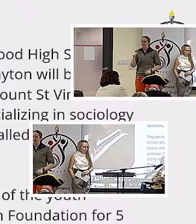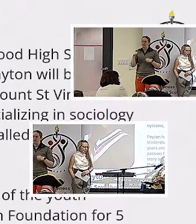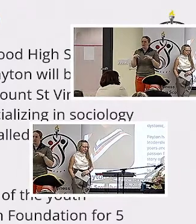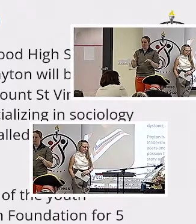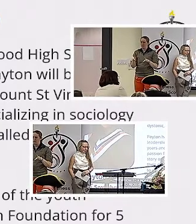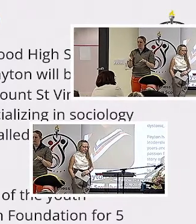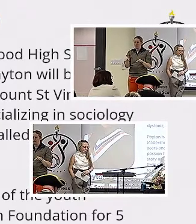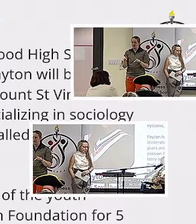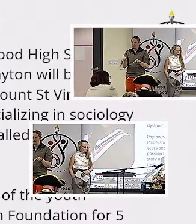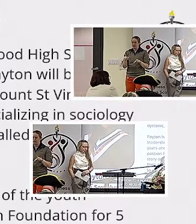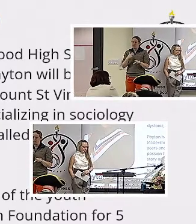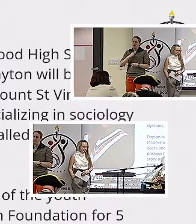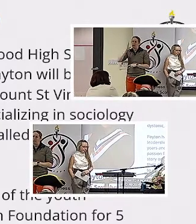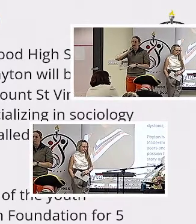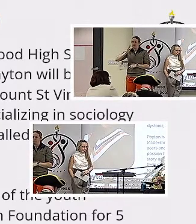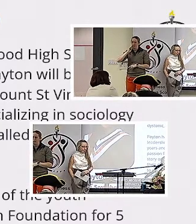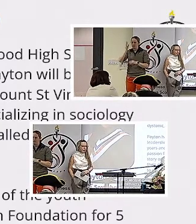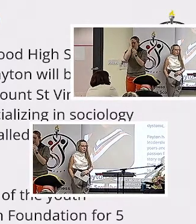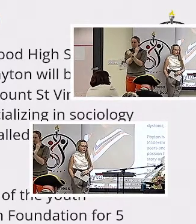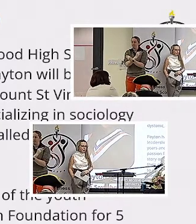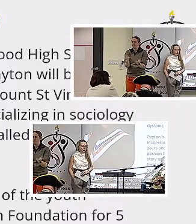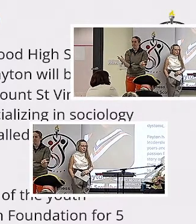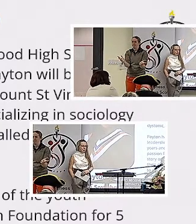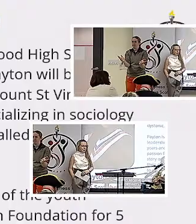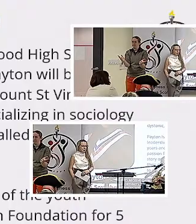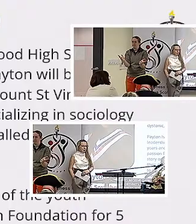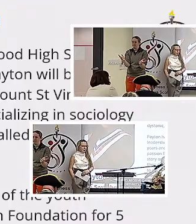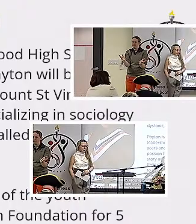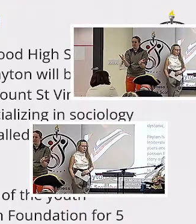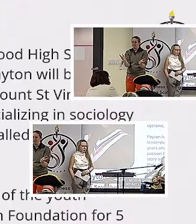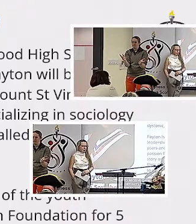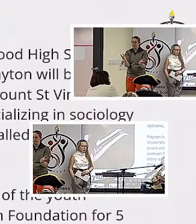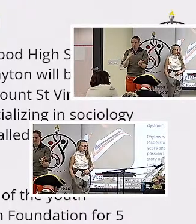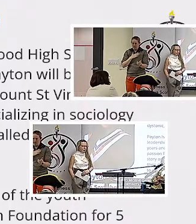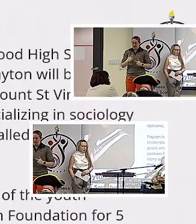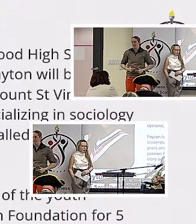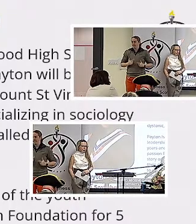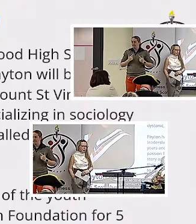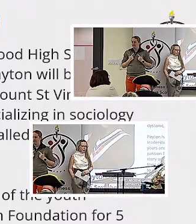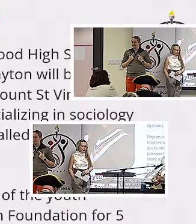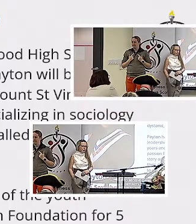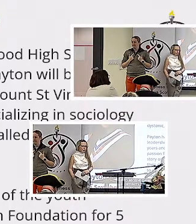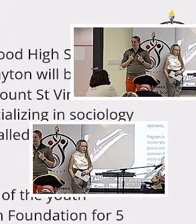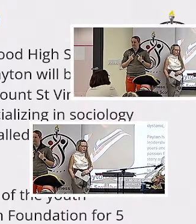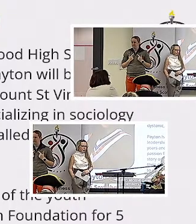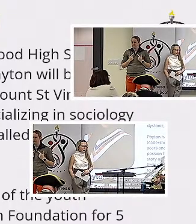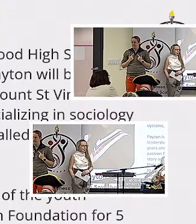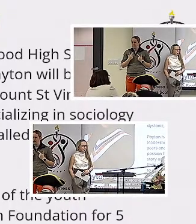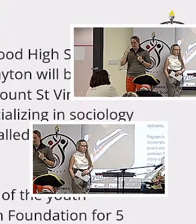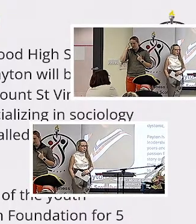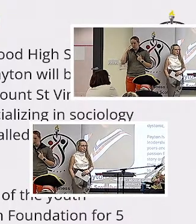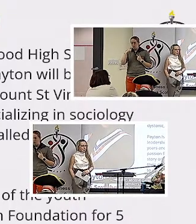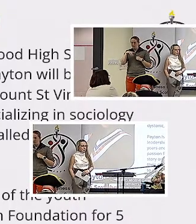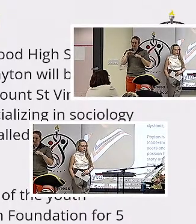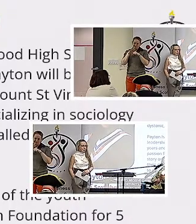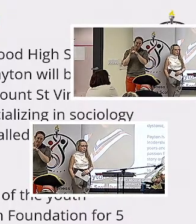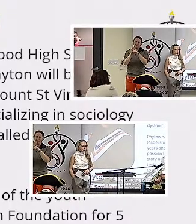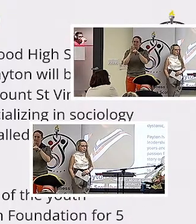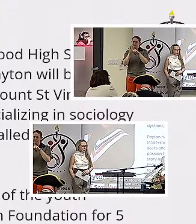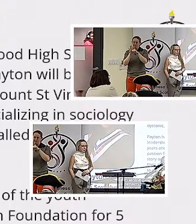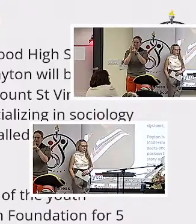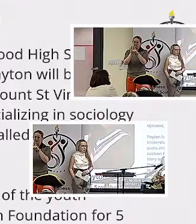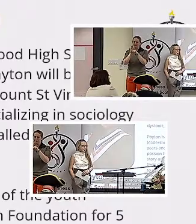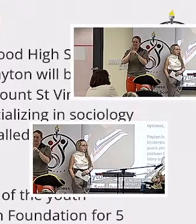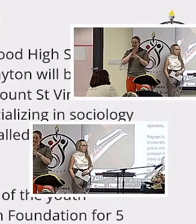share my experience living with a disability, to champion inclusion, equity